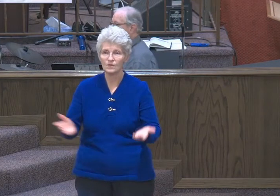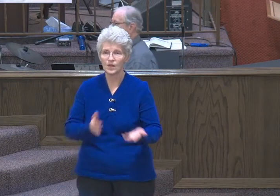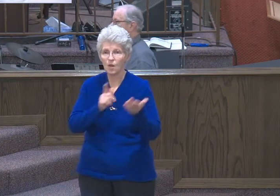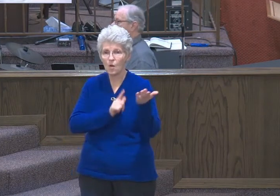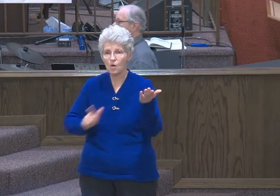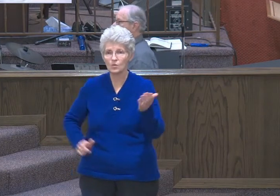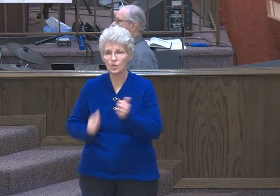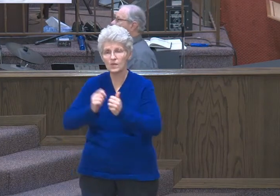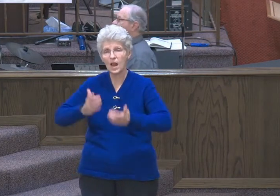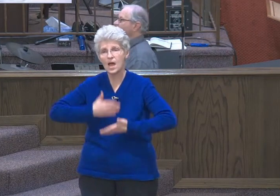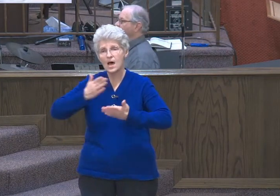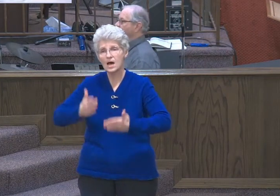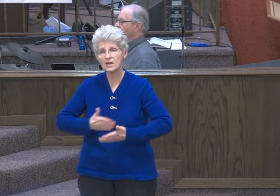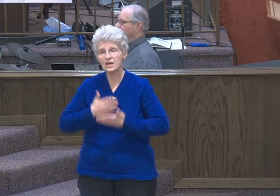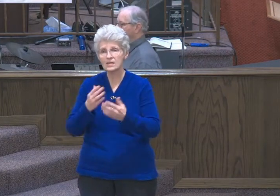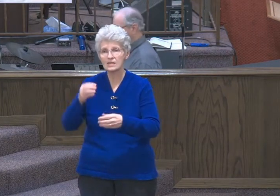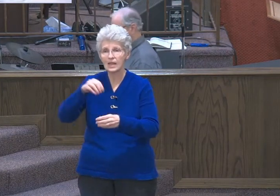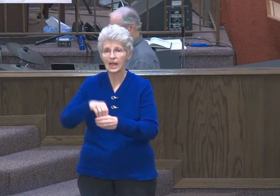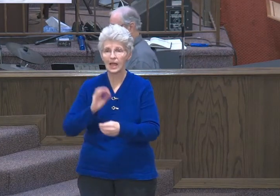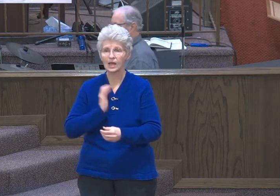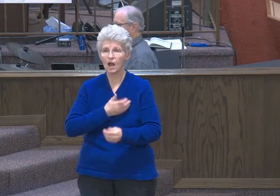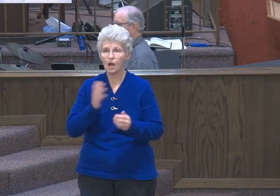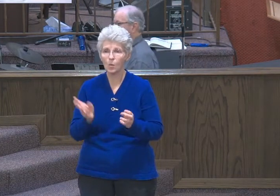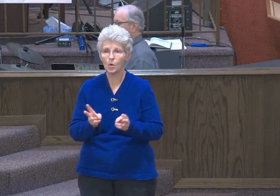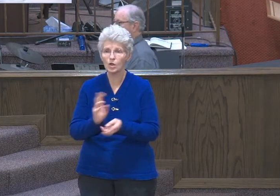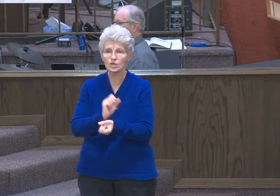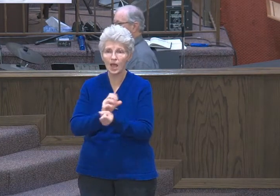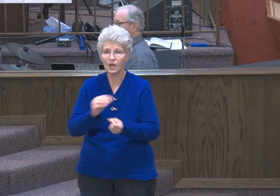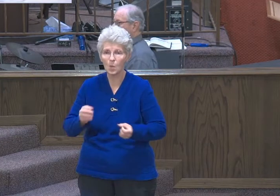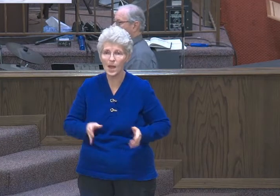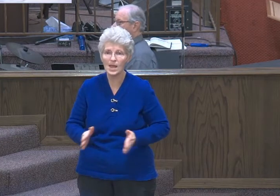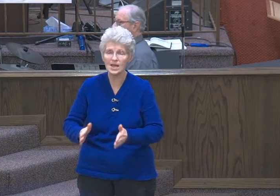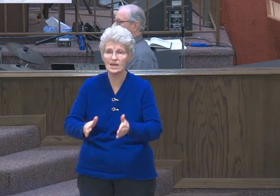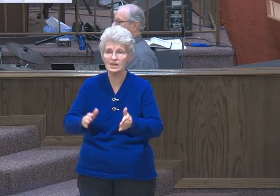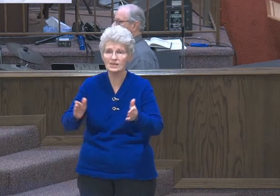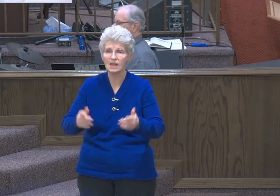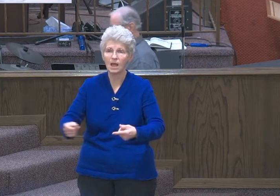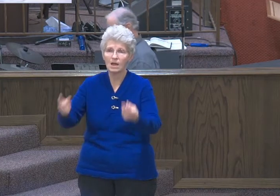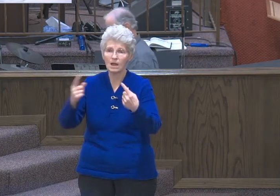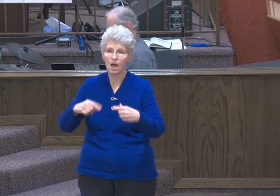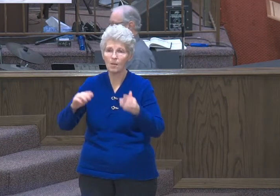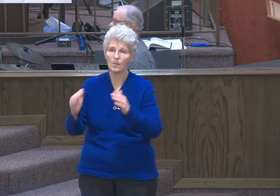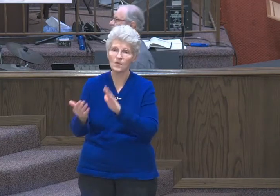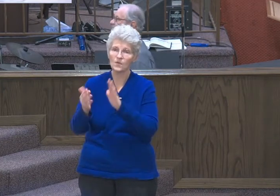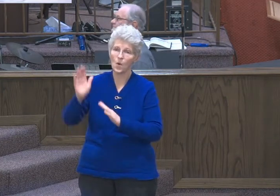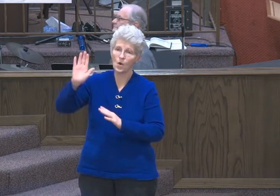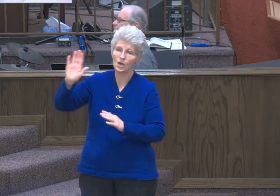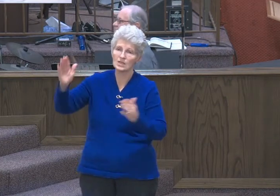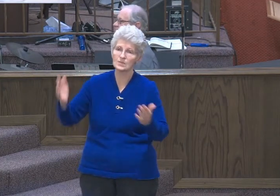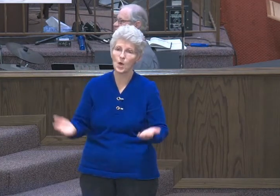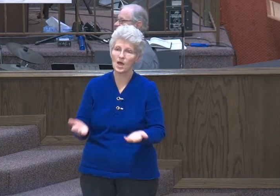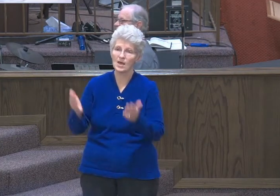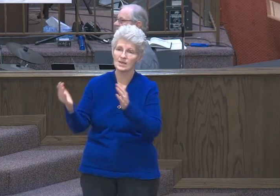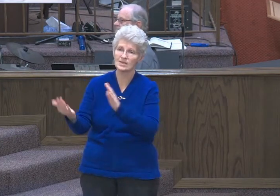Serve the Lord with gladness in our works and ways. Come before